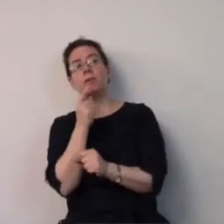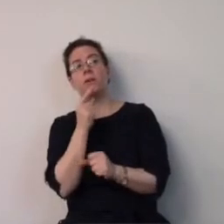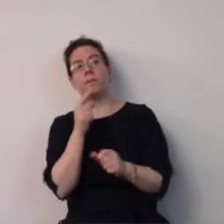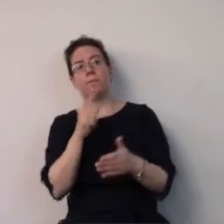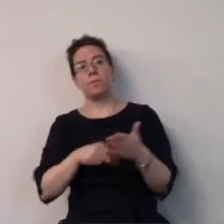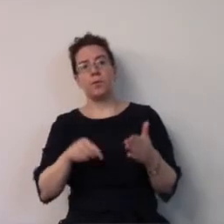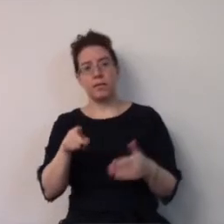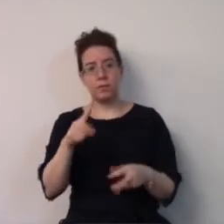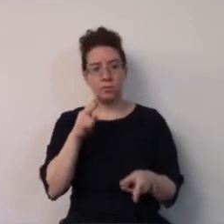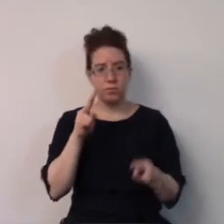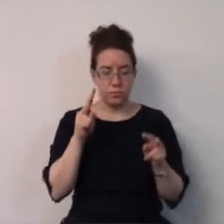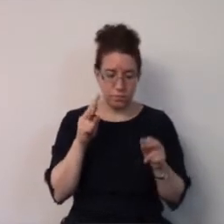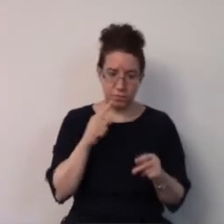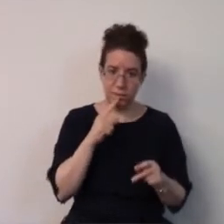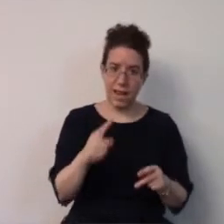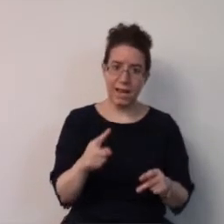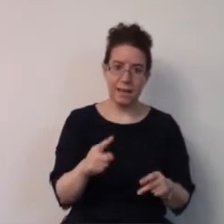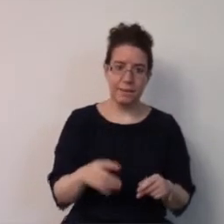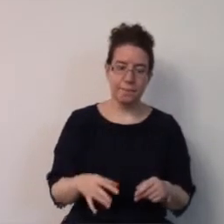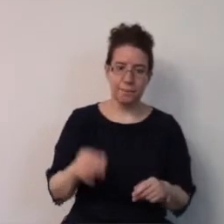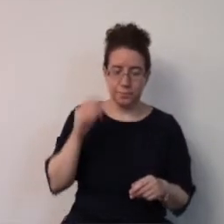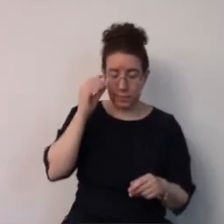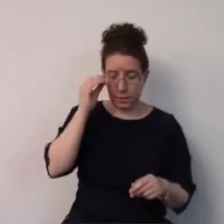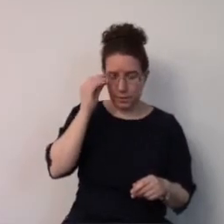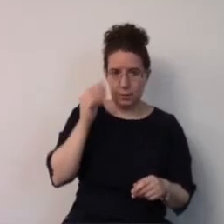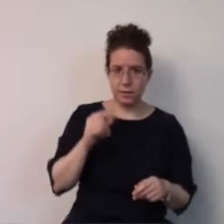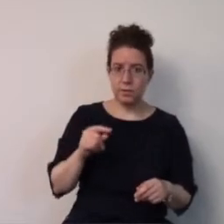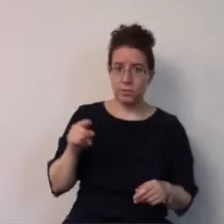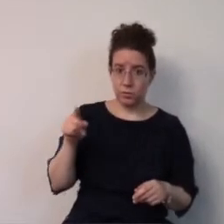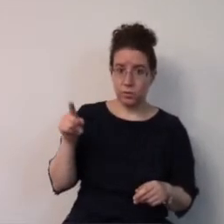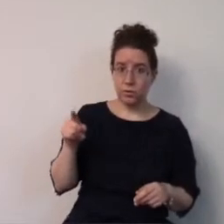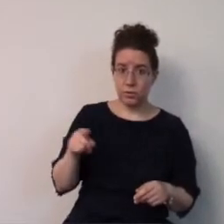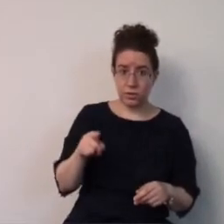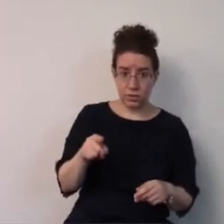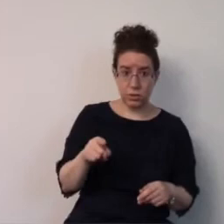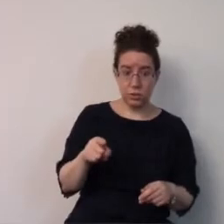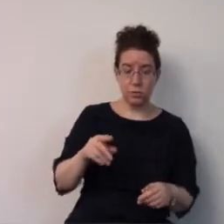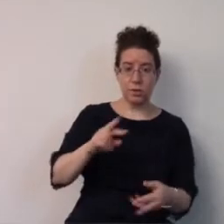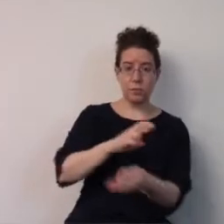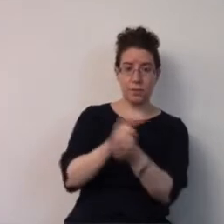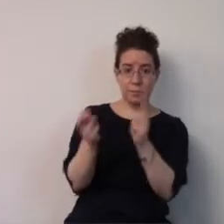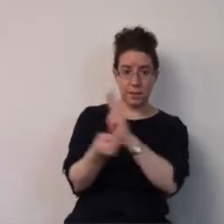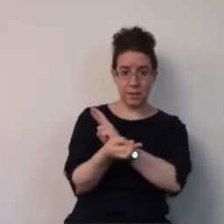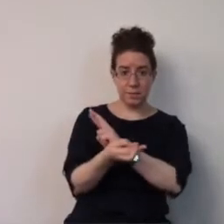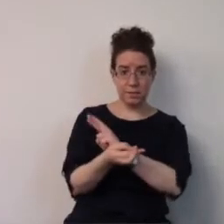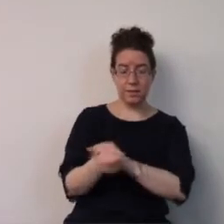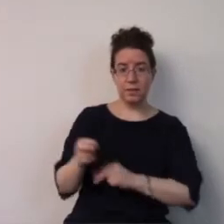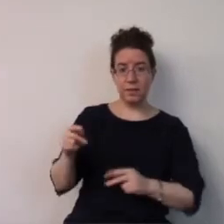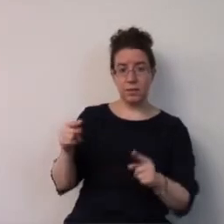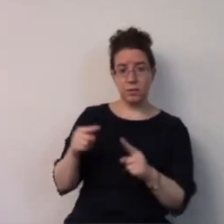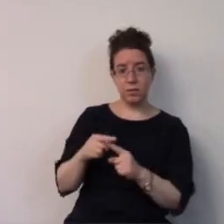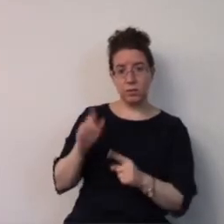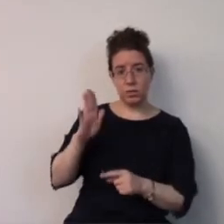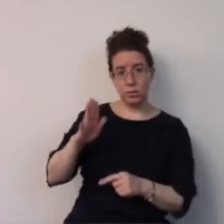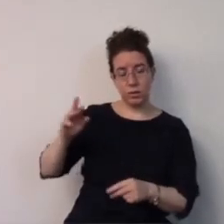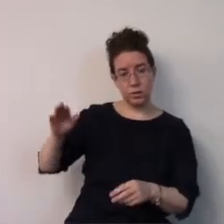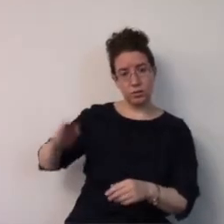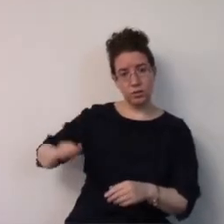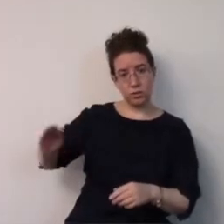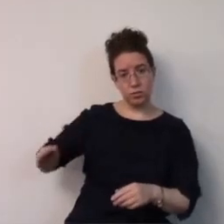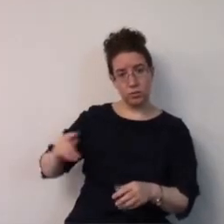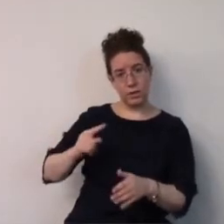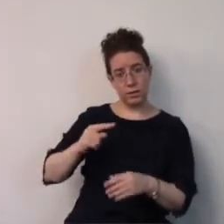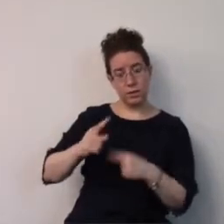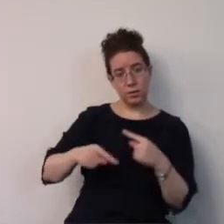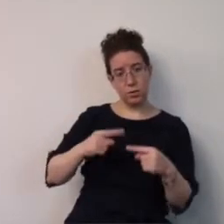This is why you need to watch what you say and do, how you treat others. Watch you, what you allow yourself to cave to,